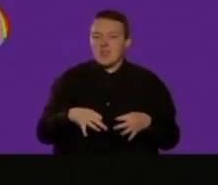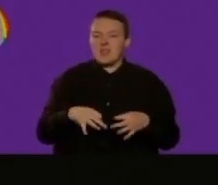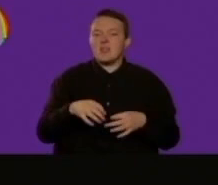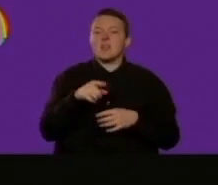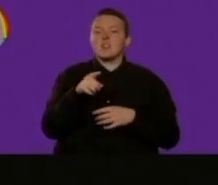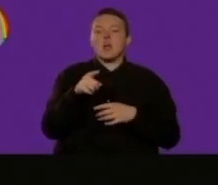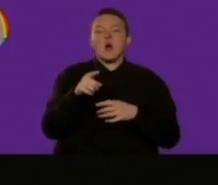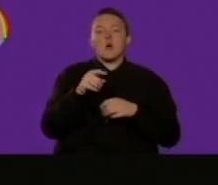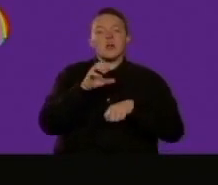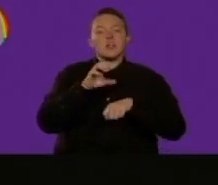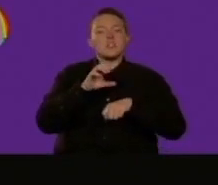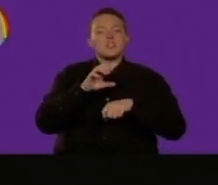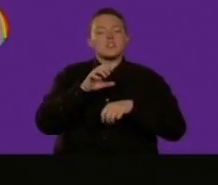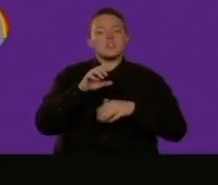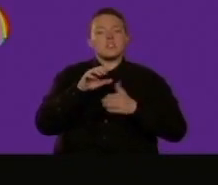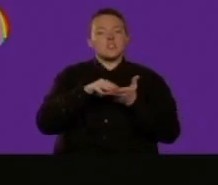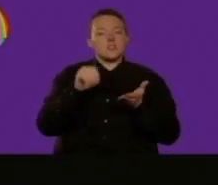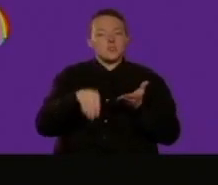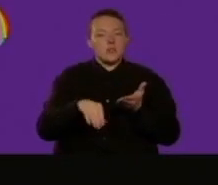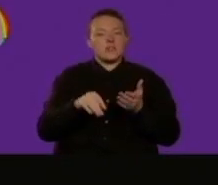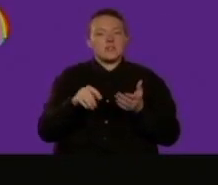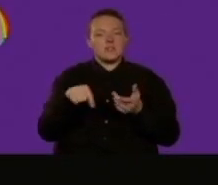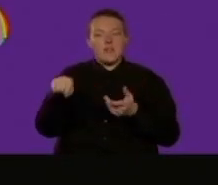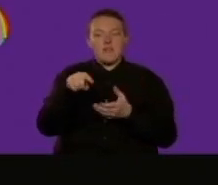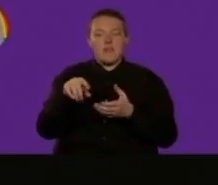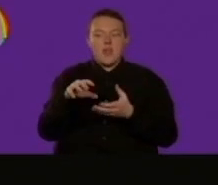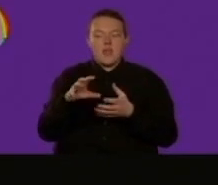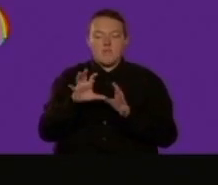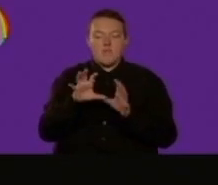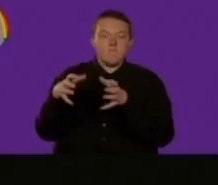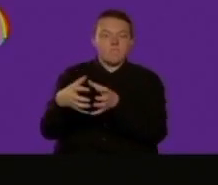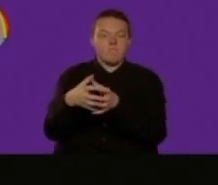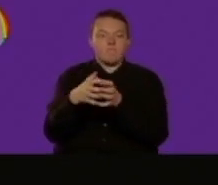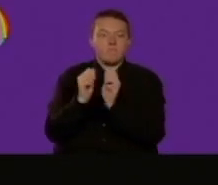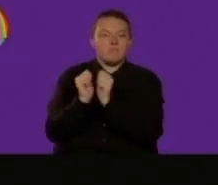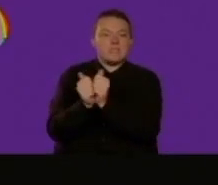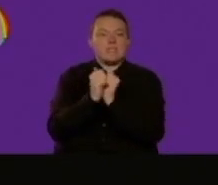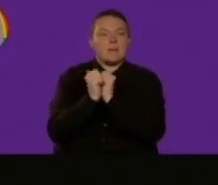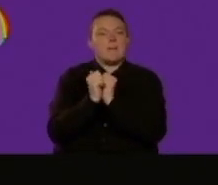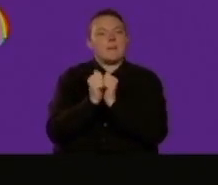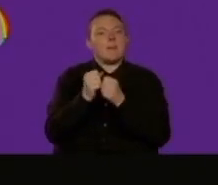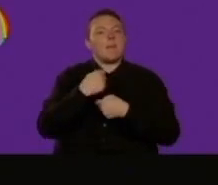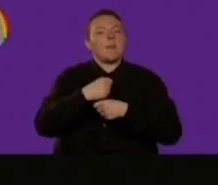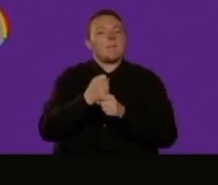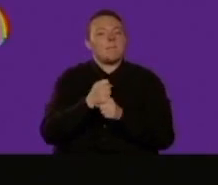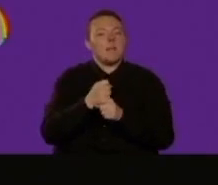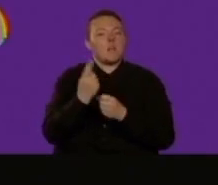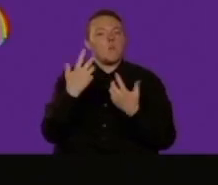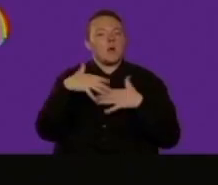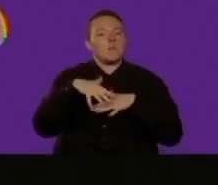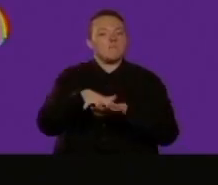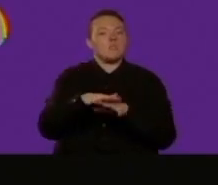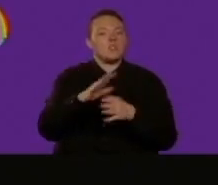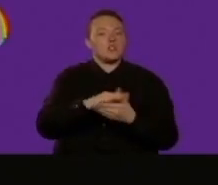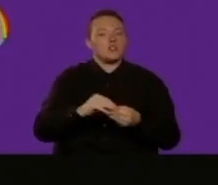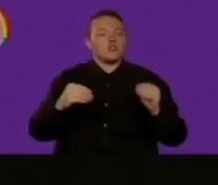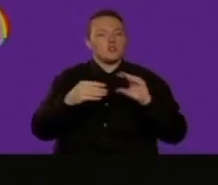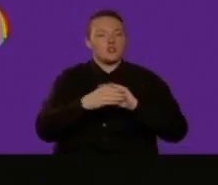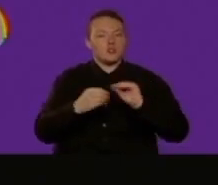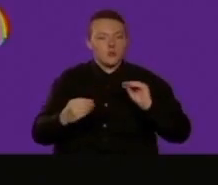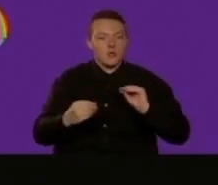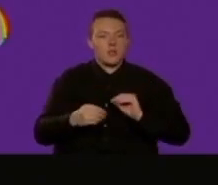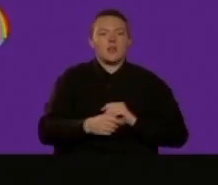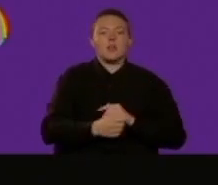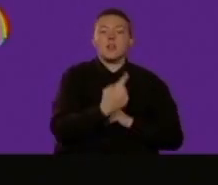to reinforce is the idea that working as a team, because we're making them work on diversity. But if this team connects to other